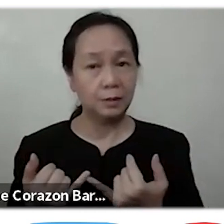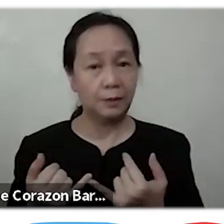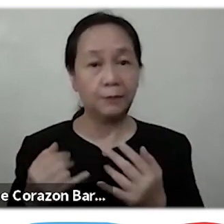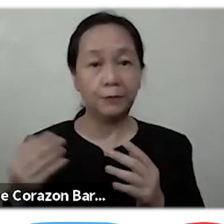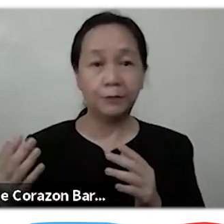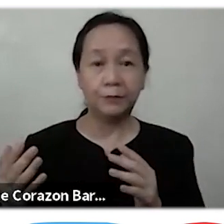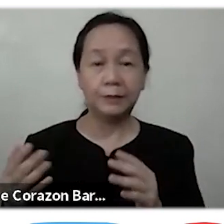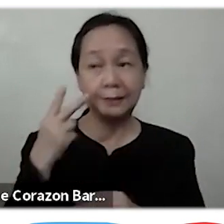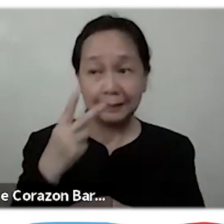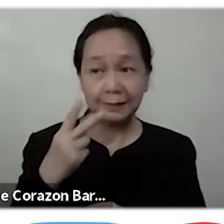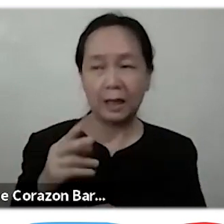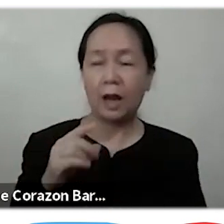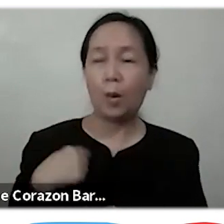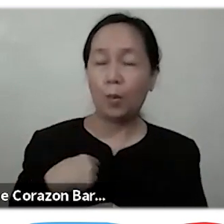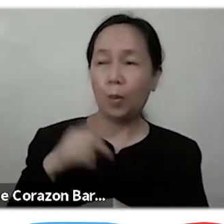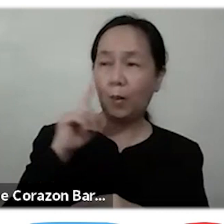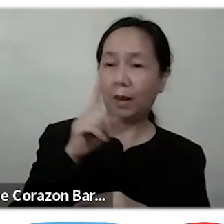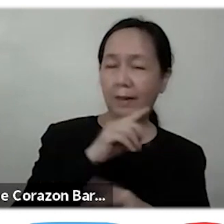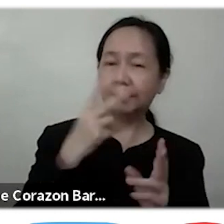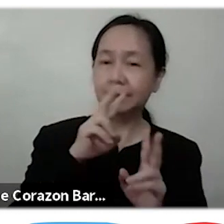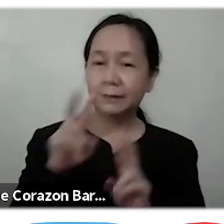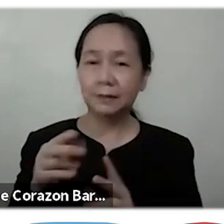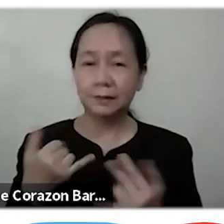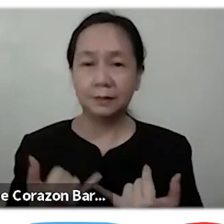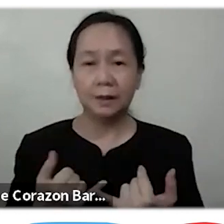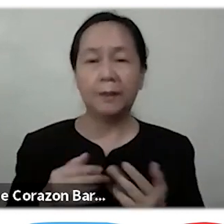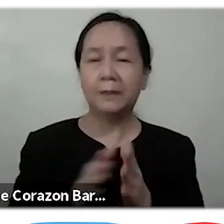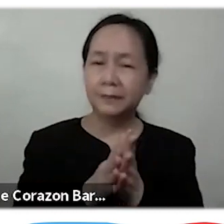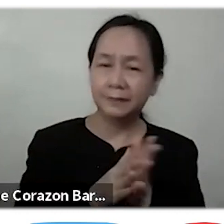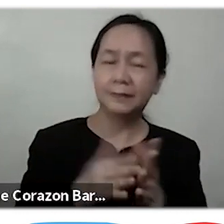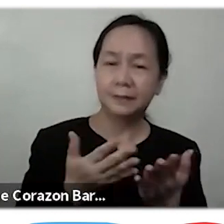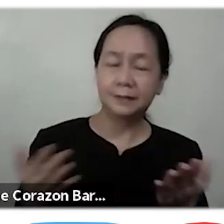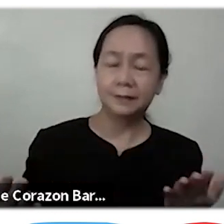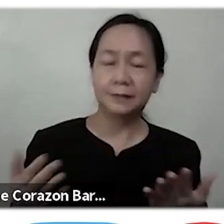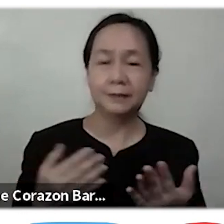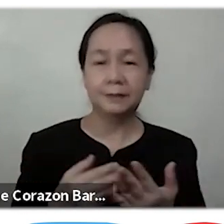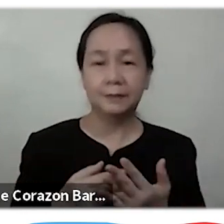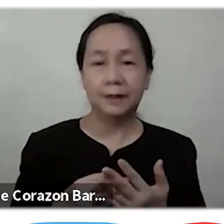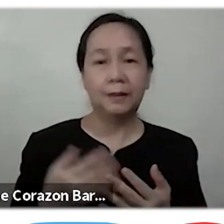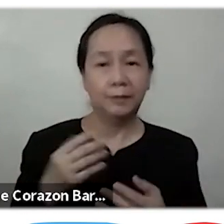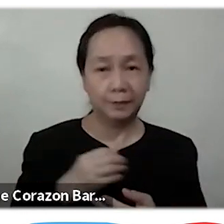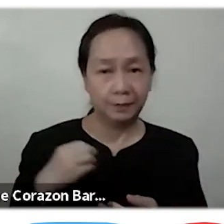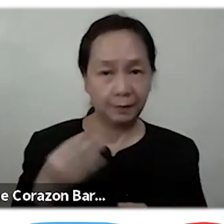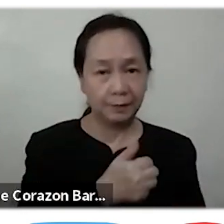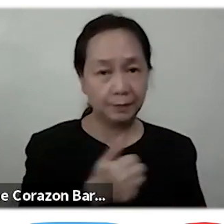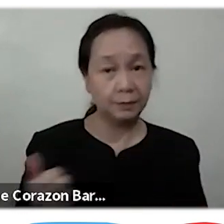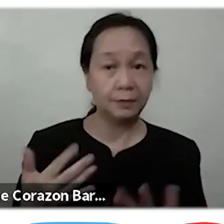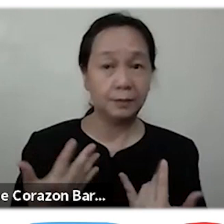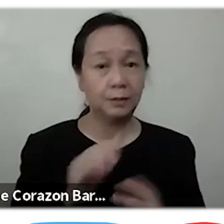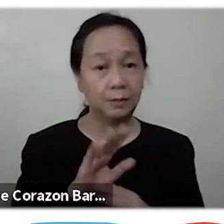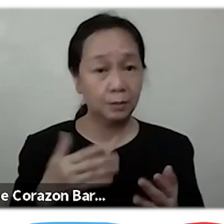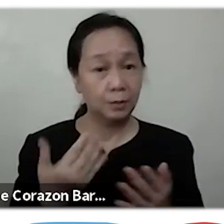own eyes, in front of our eyes. So a lot of things had been done by ourselves, and as mentioned by the